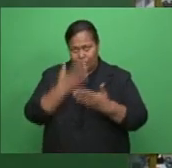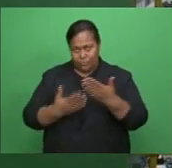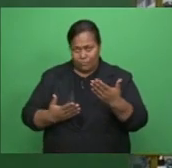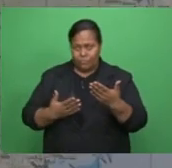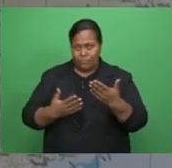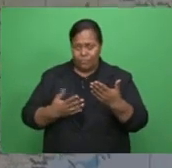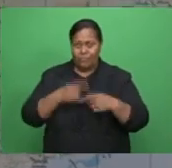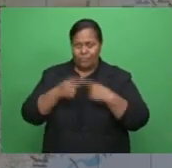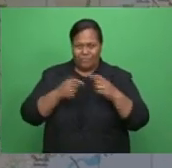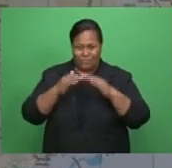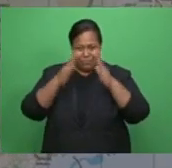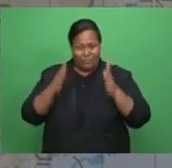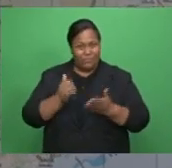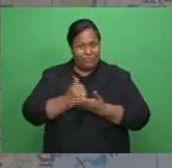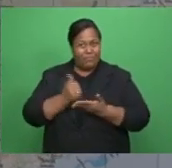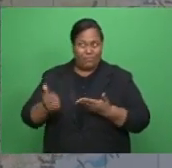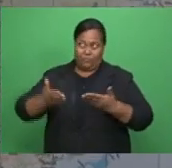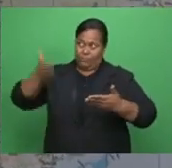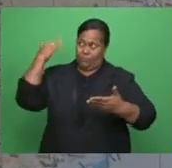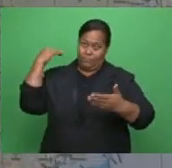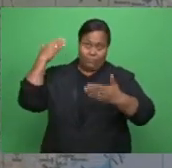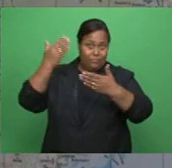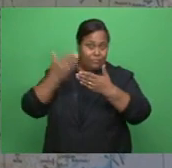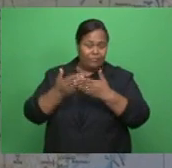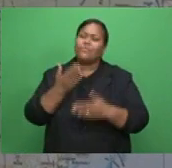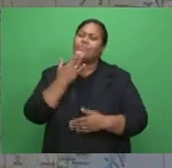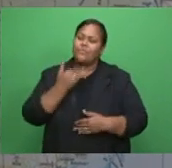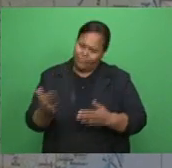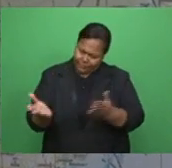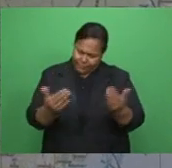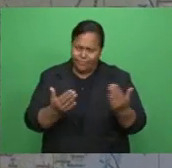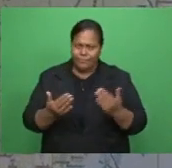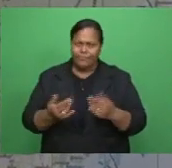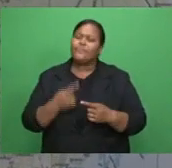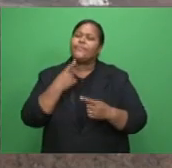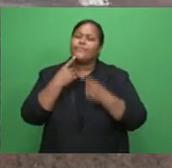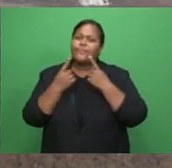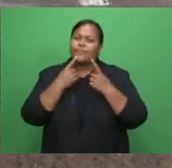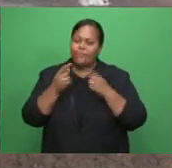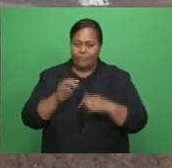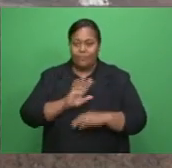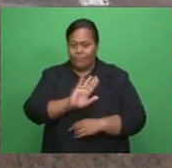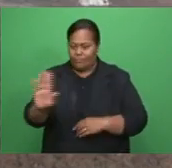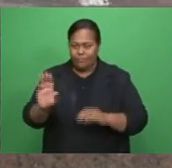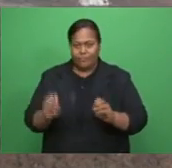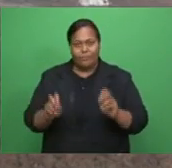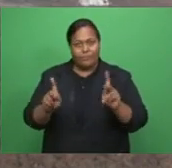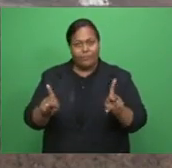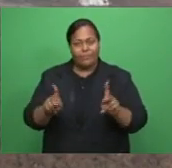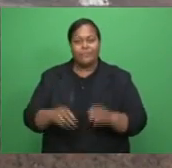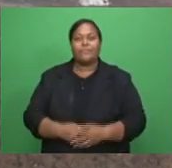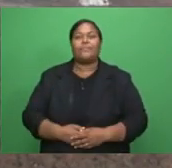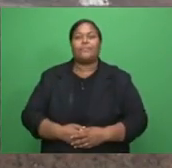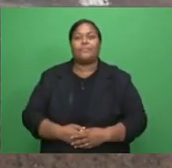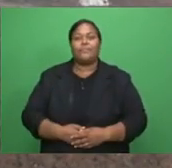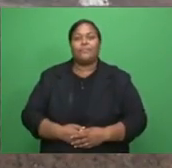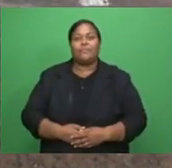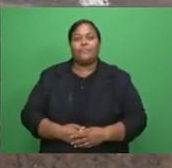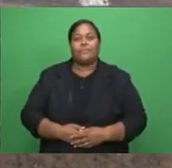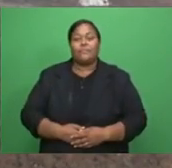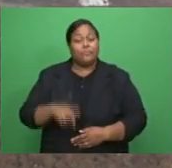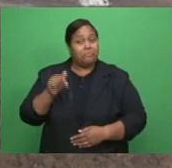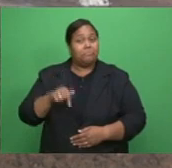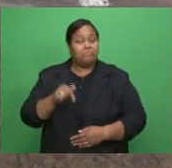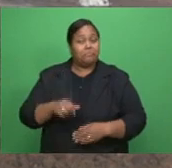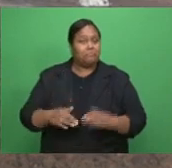Housing Authority. Please come forward and have your say. This is your opportunity. And this is a democratic